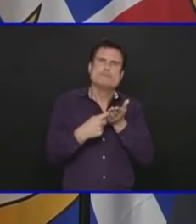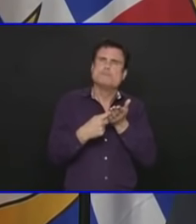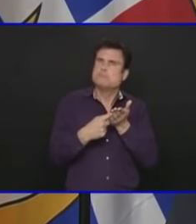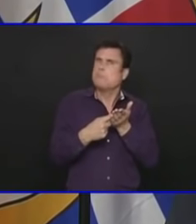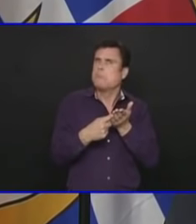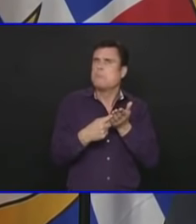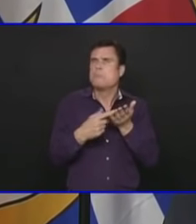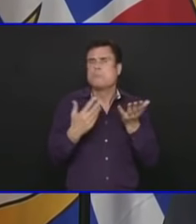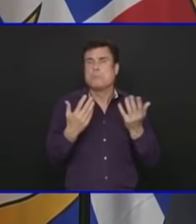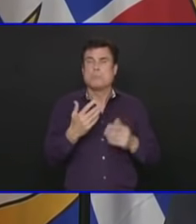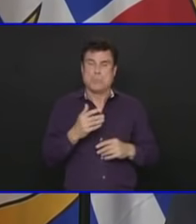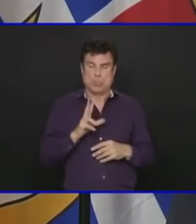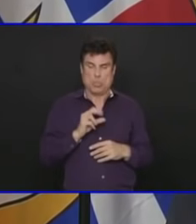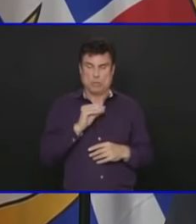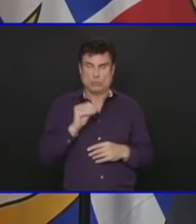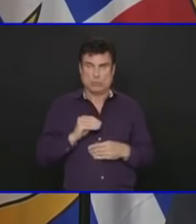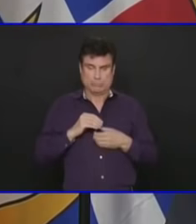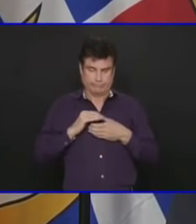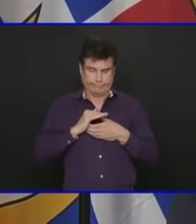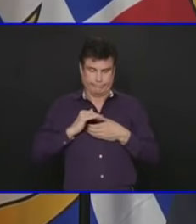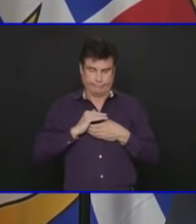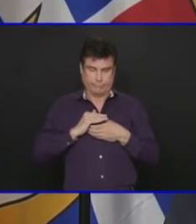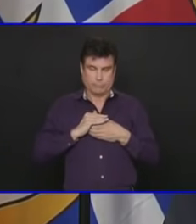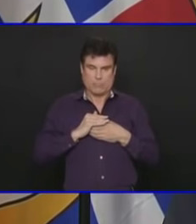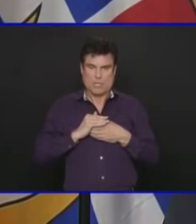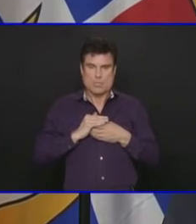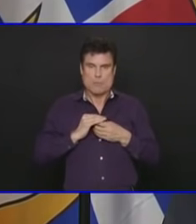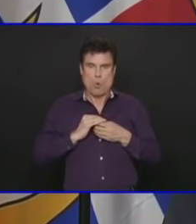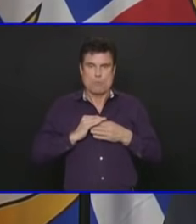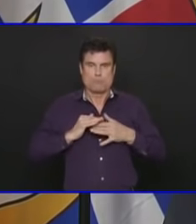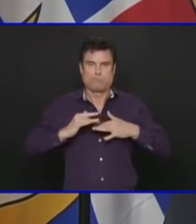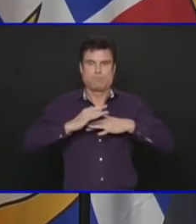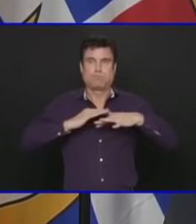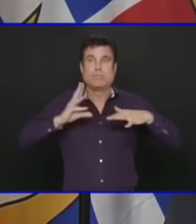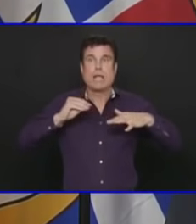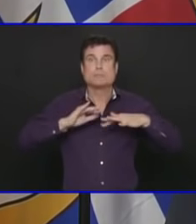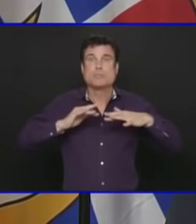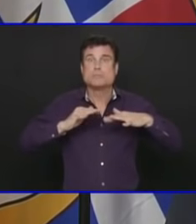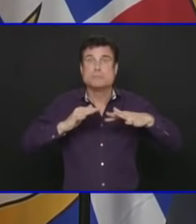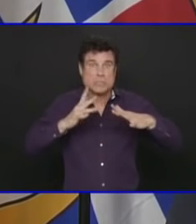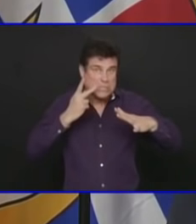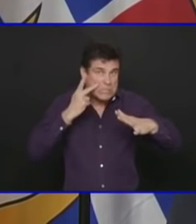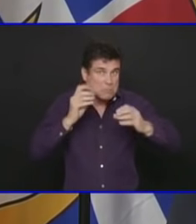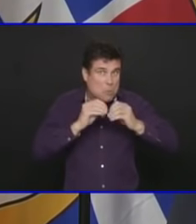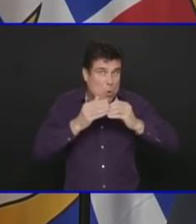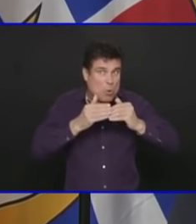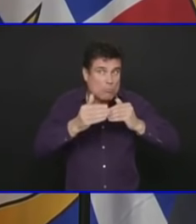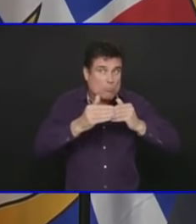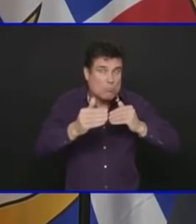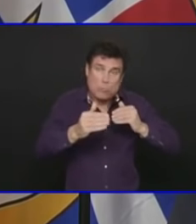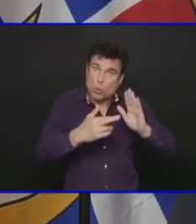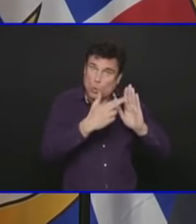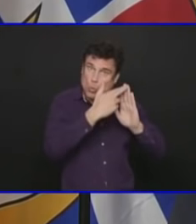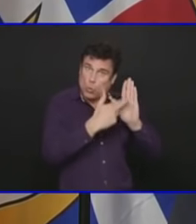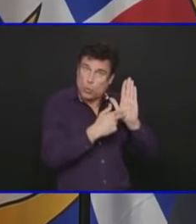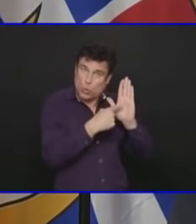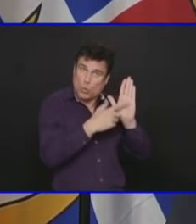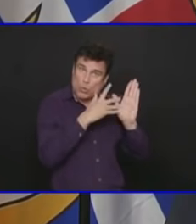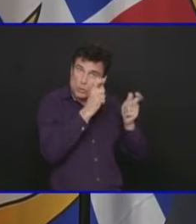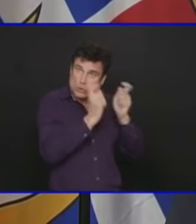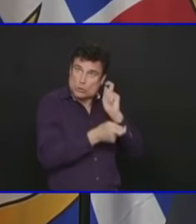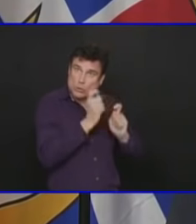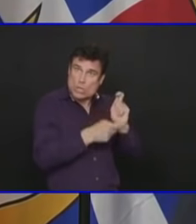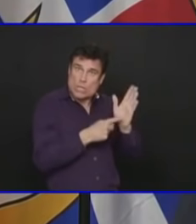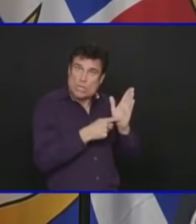Yeah, you know what? I think we have seen that people are very concerned about this, and we have seen what's happened around the